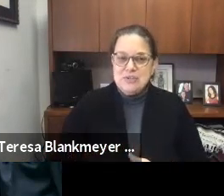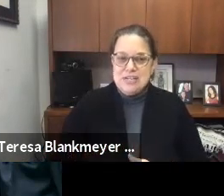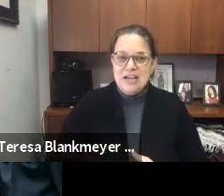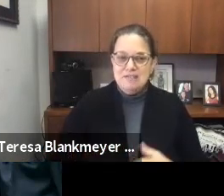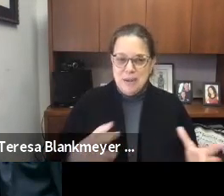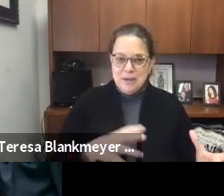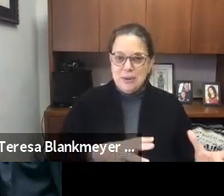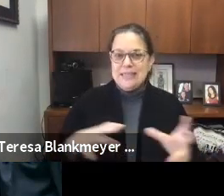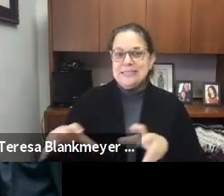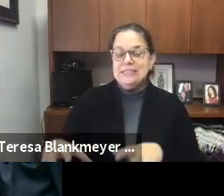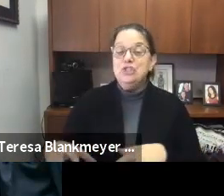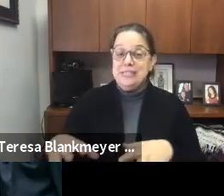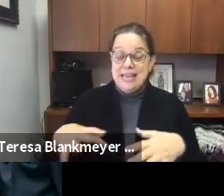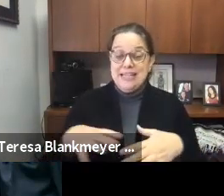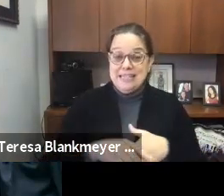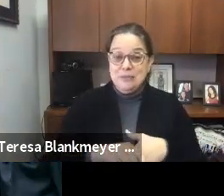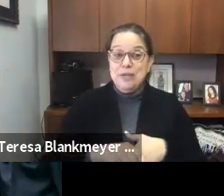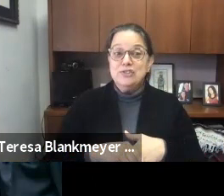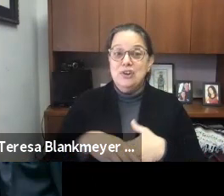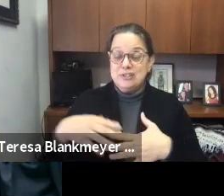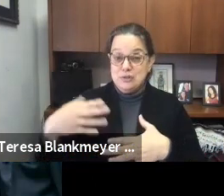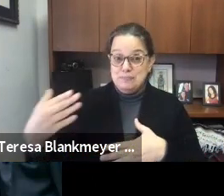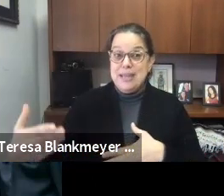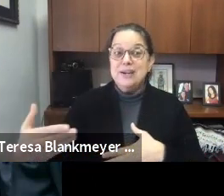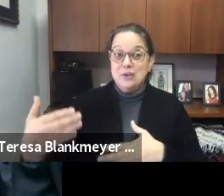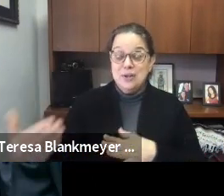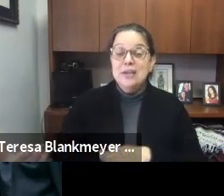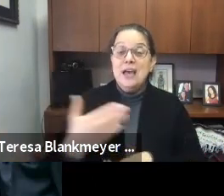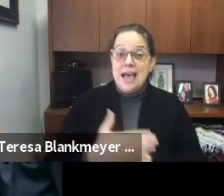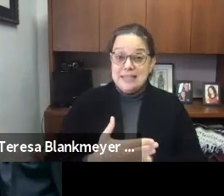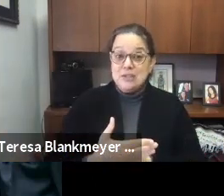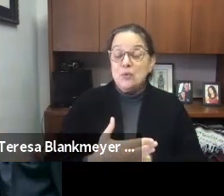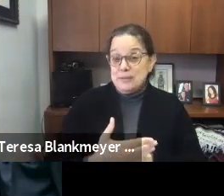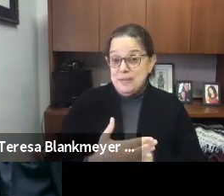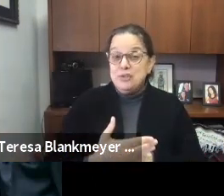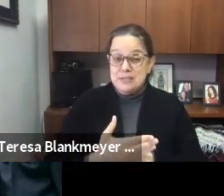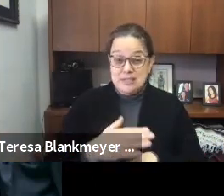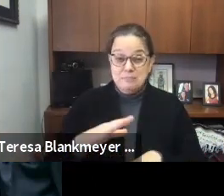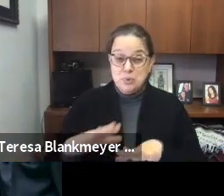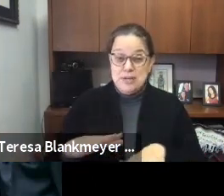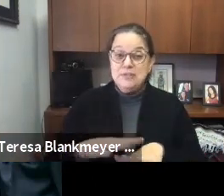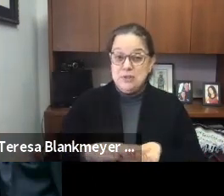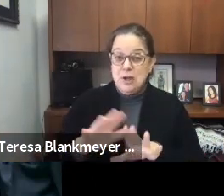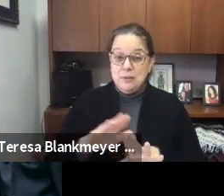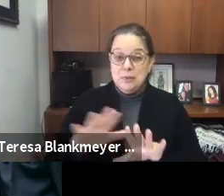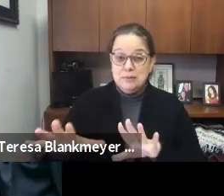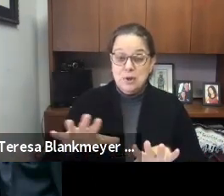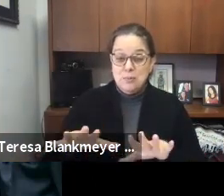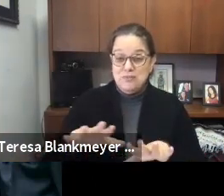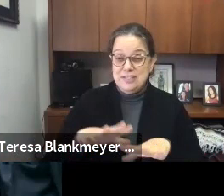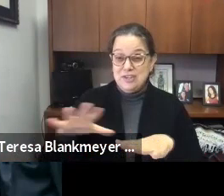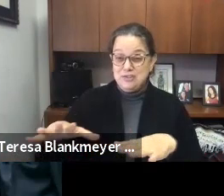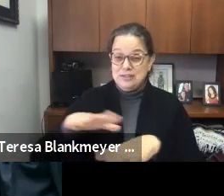of the history of bioethics and gene editing, which Dr. Bayer has already mentioned in brief. So I